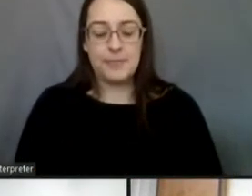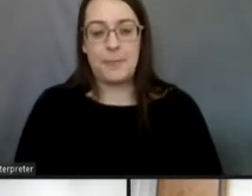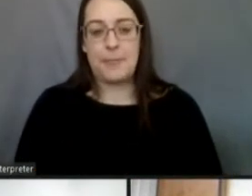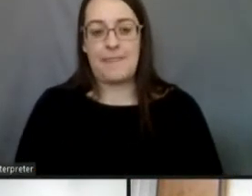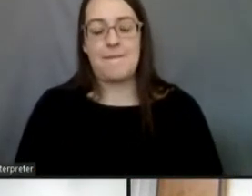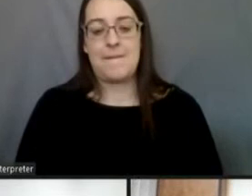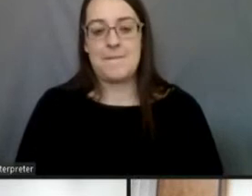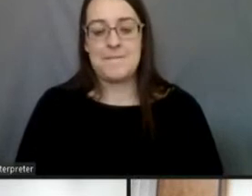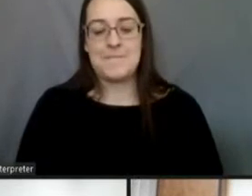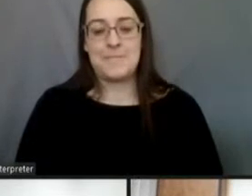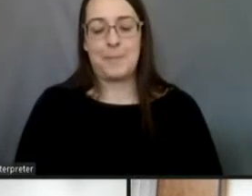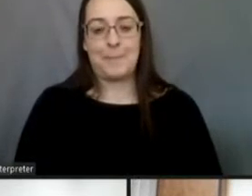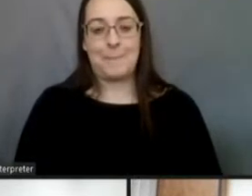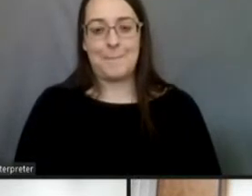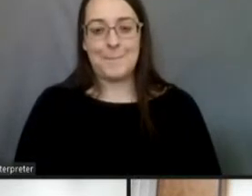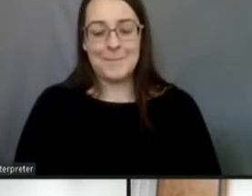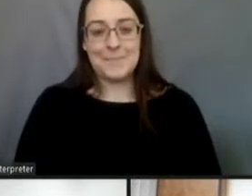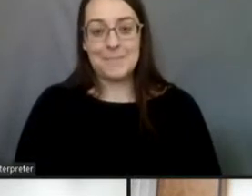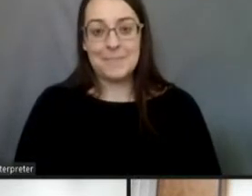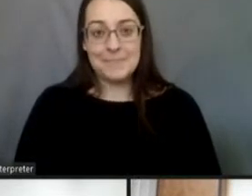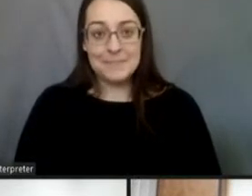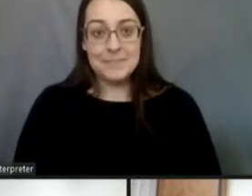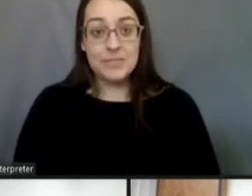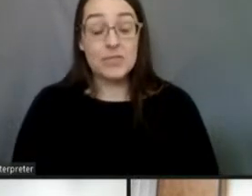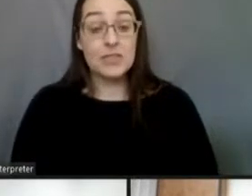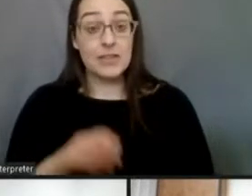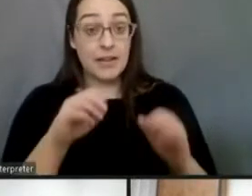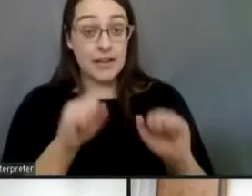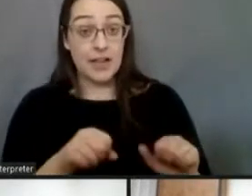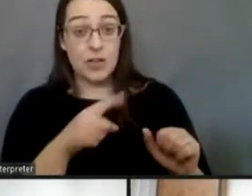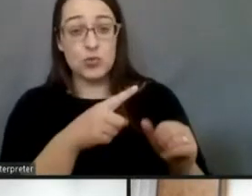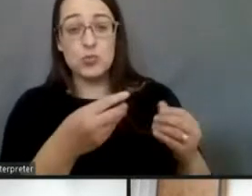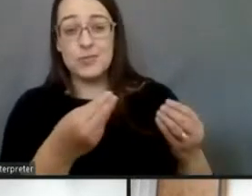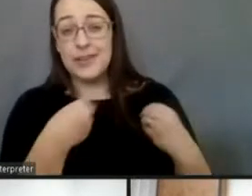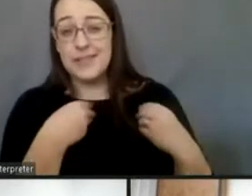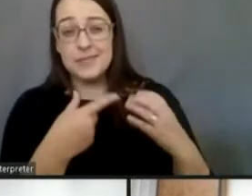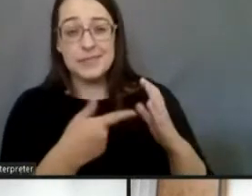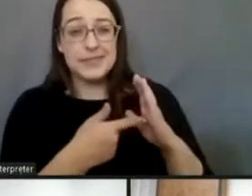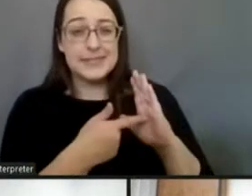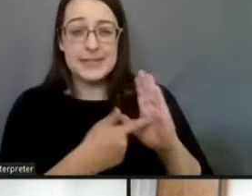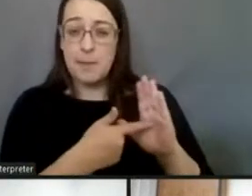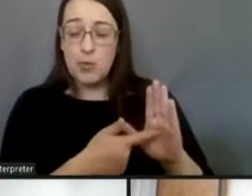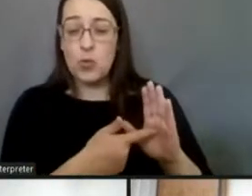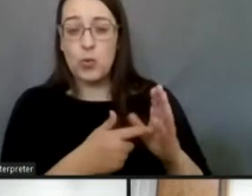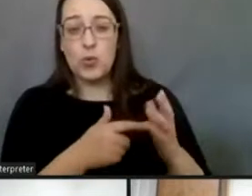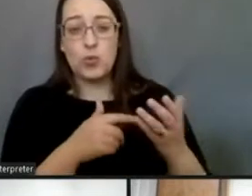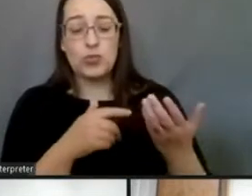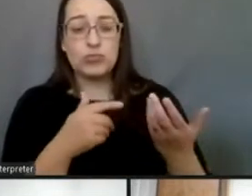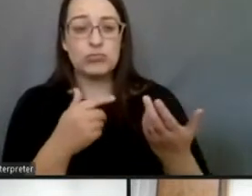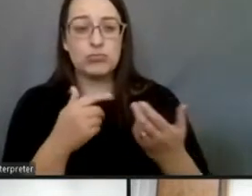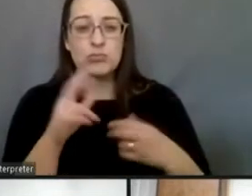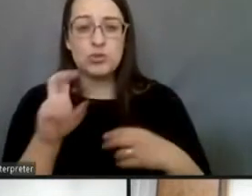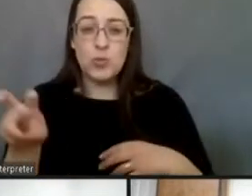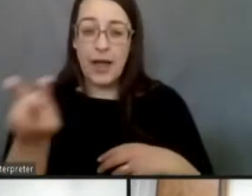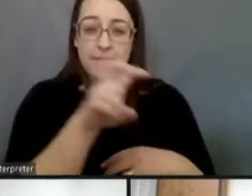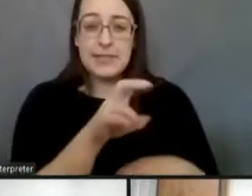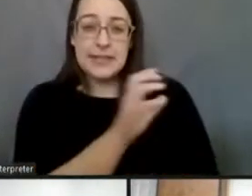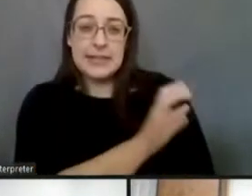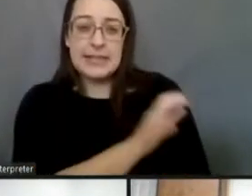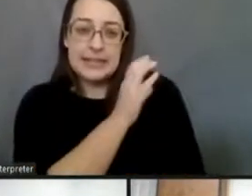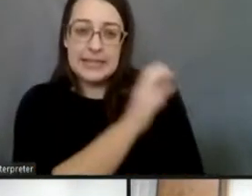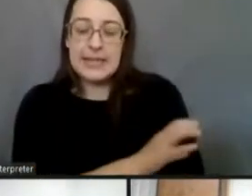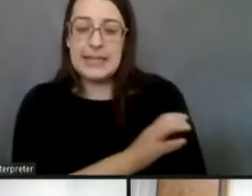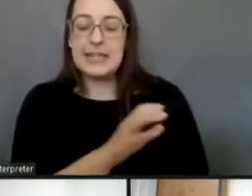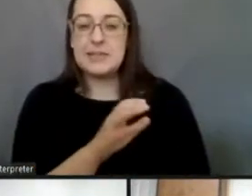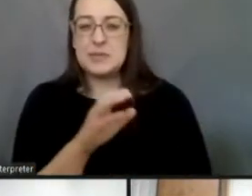And I guess, can you give us some examples of what these mobile clinics, what the location, what they might